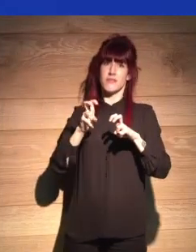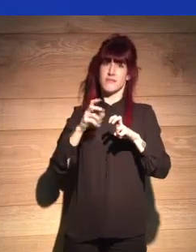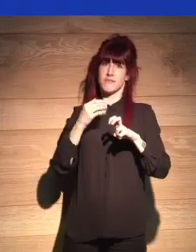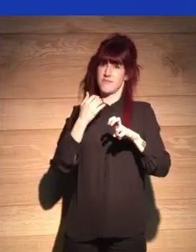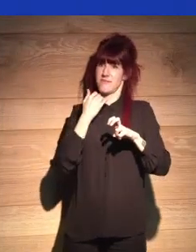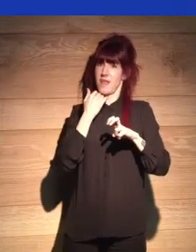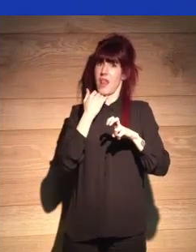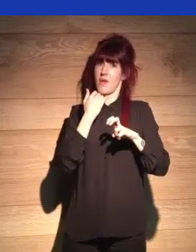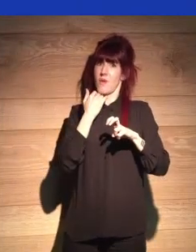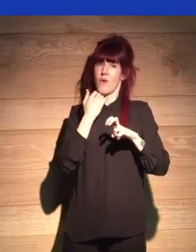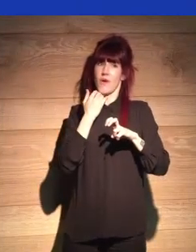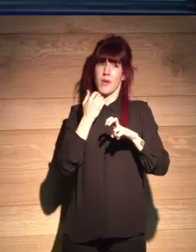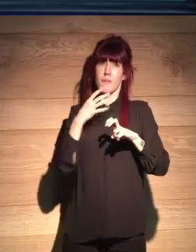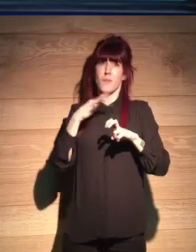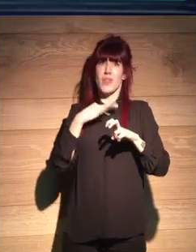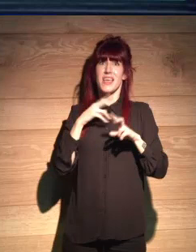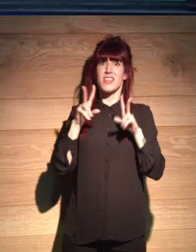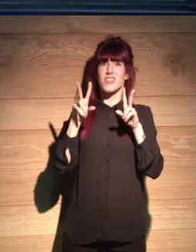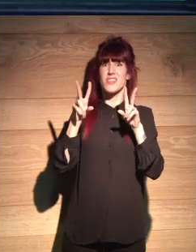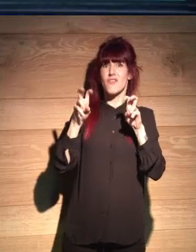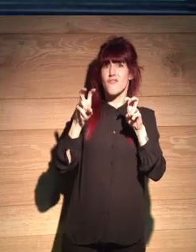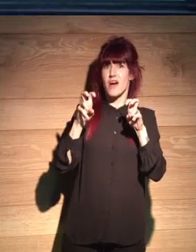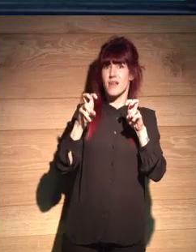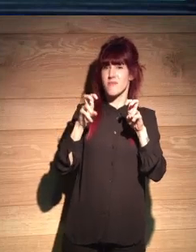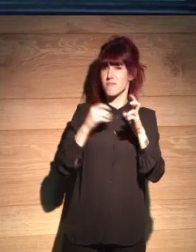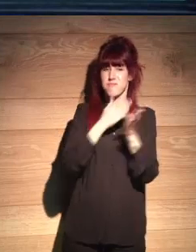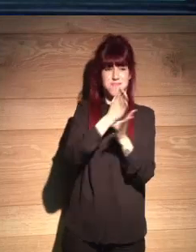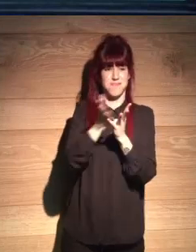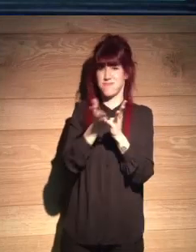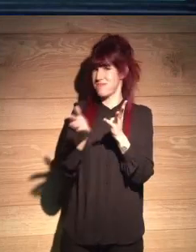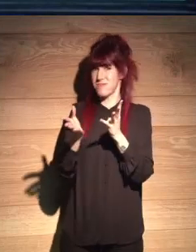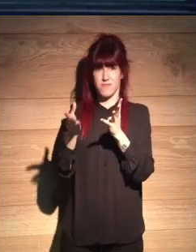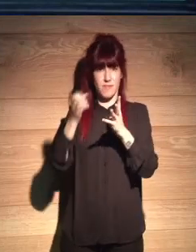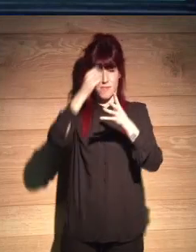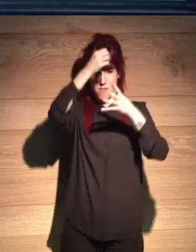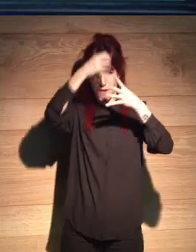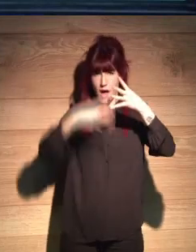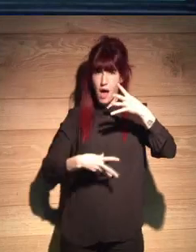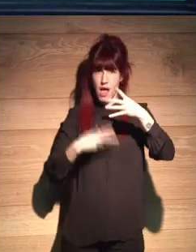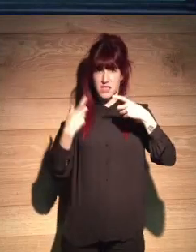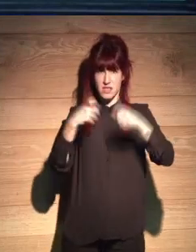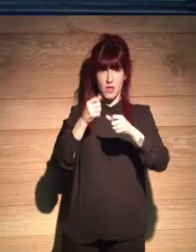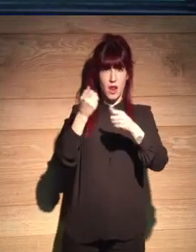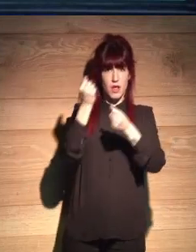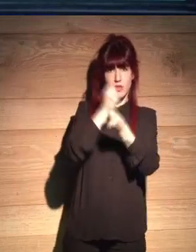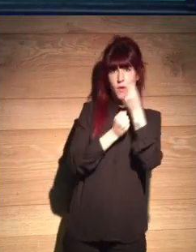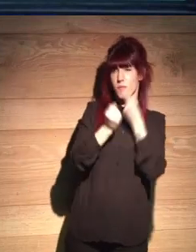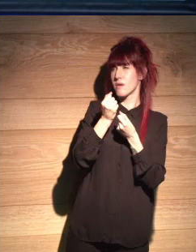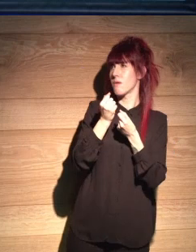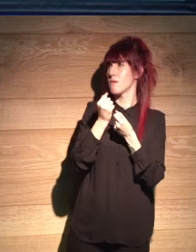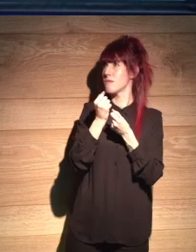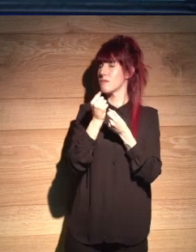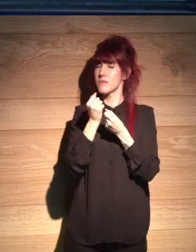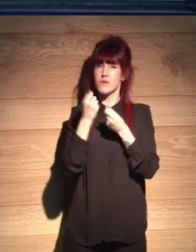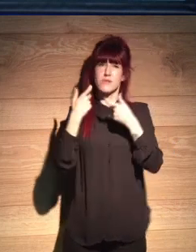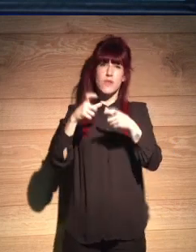innovation is mainstreamed, and we can innovate in many different branches of the economic sector